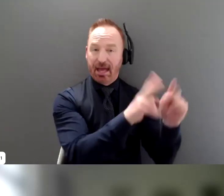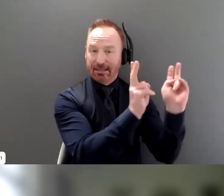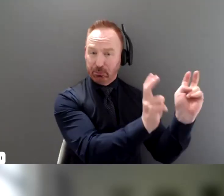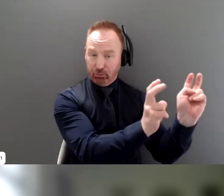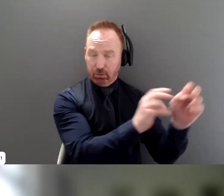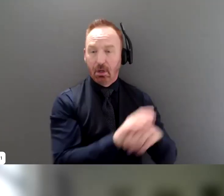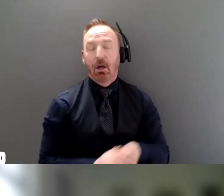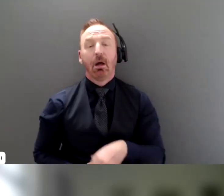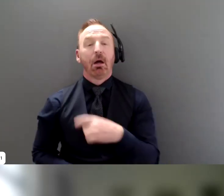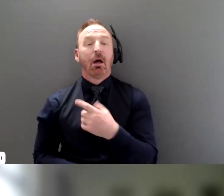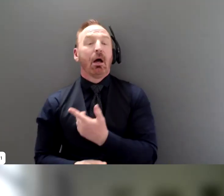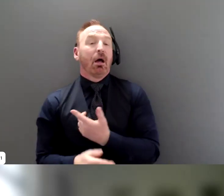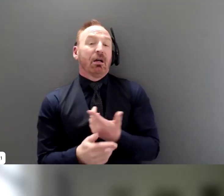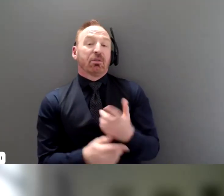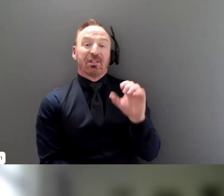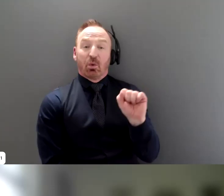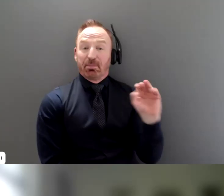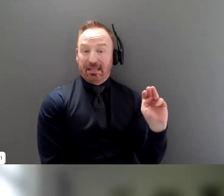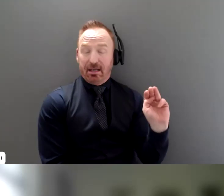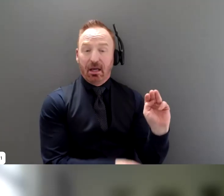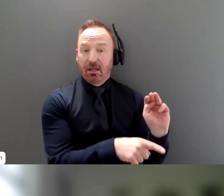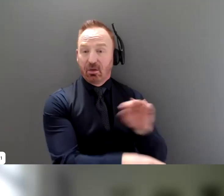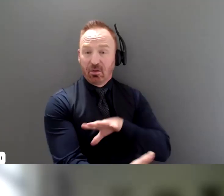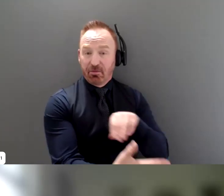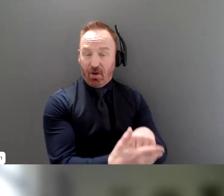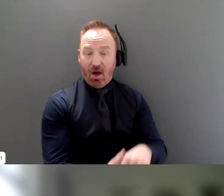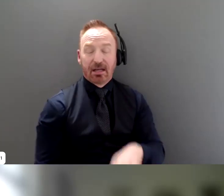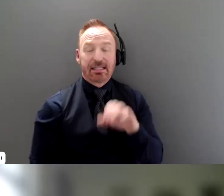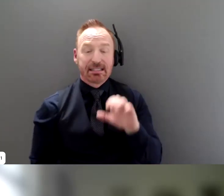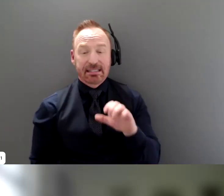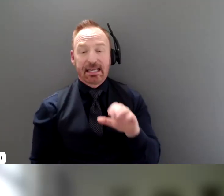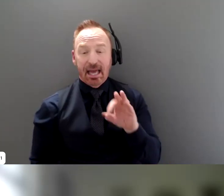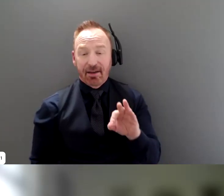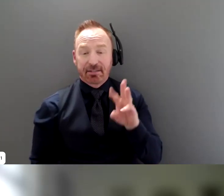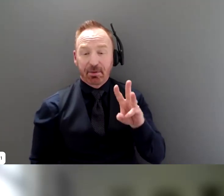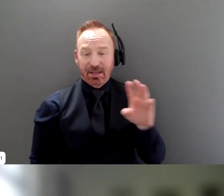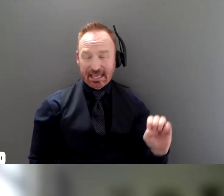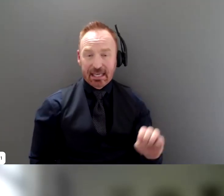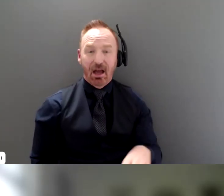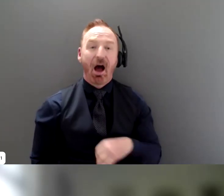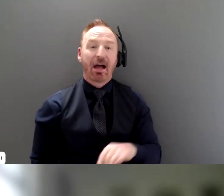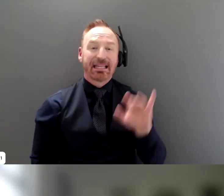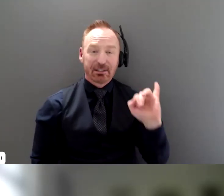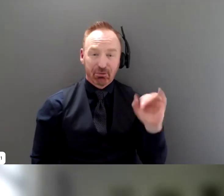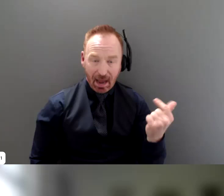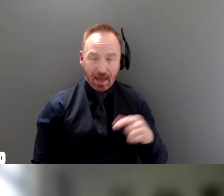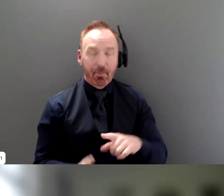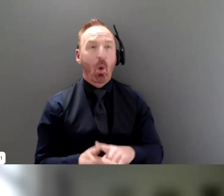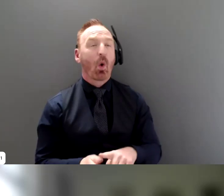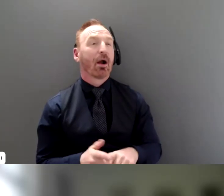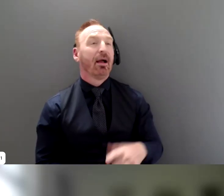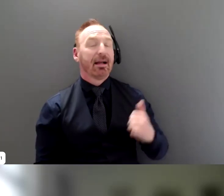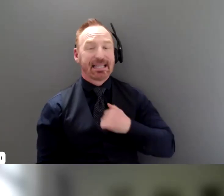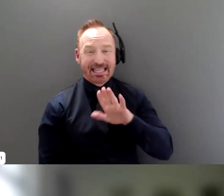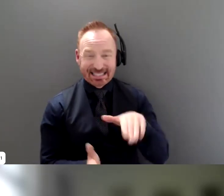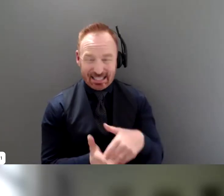social media. So, you can follow us at CCFWE on Instagram or the Canadian Centre for Women's Empowerment on